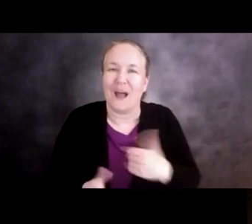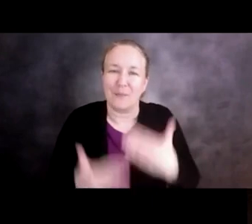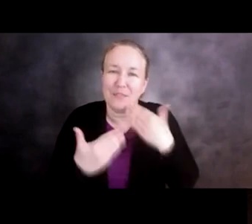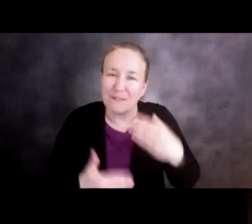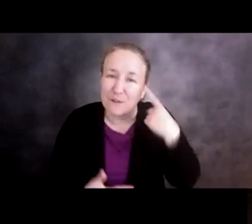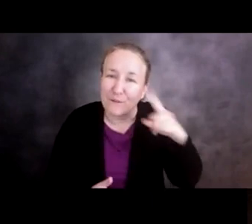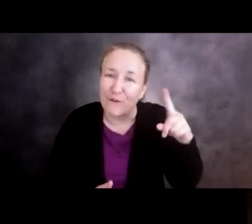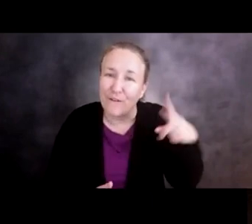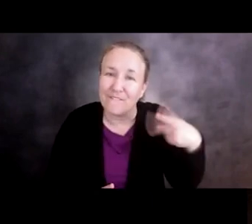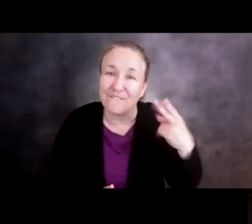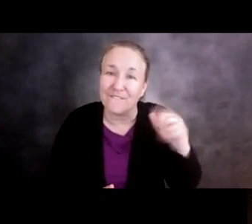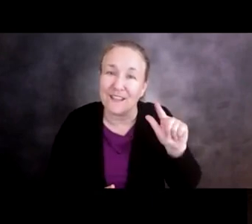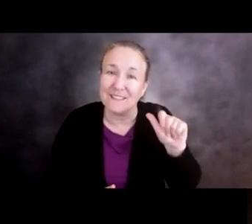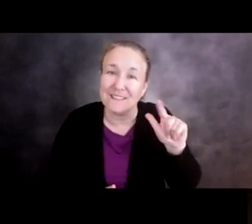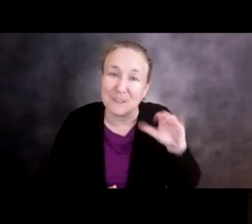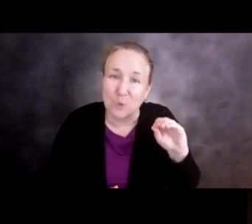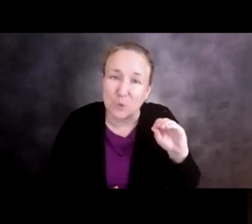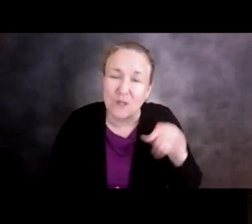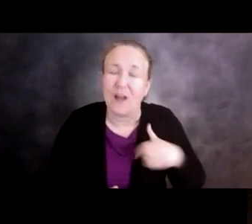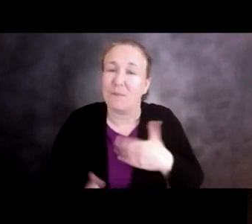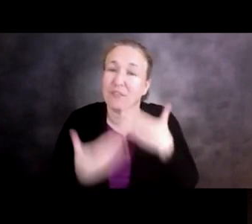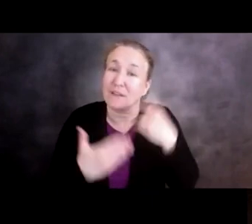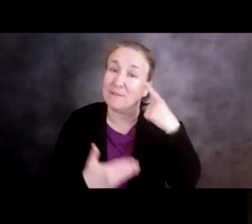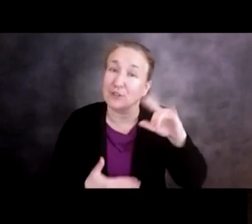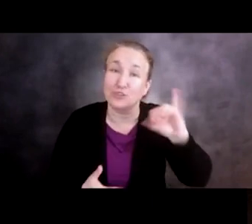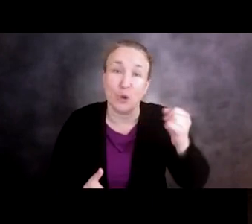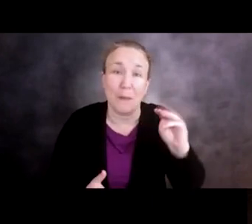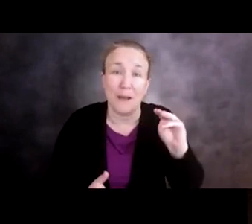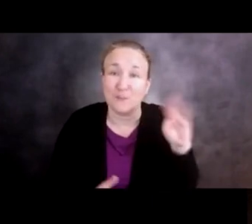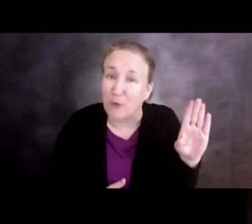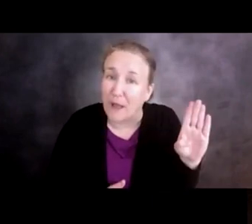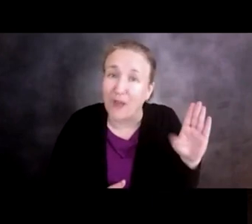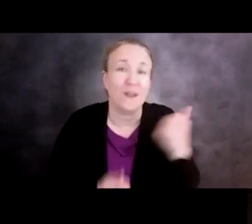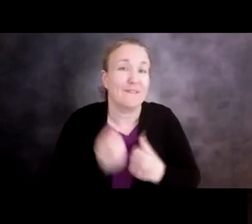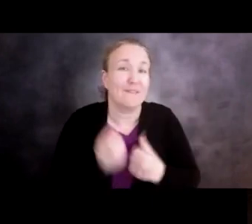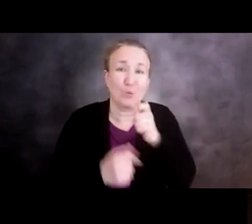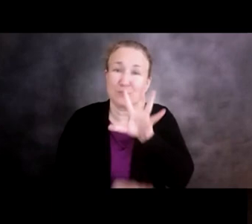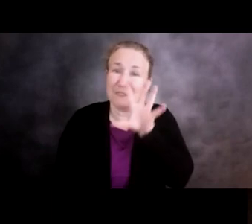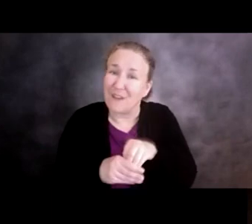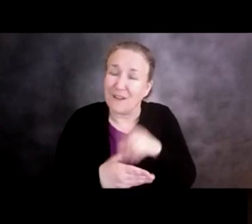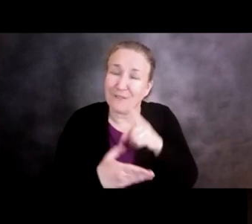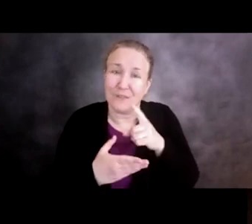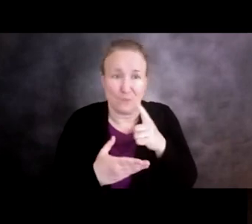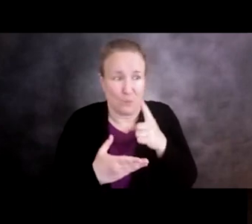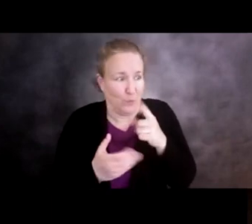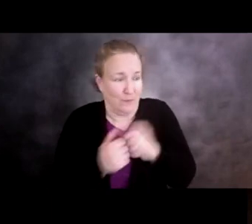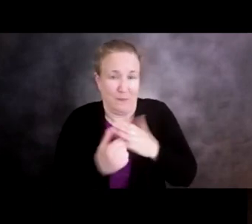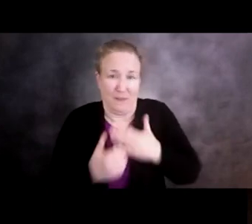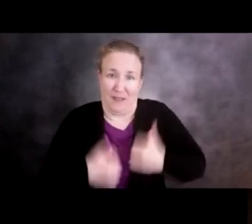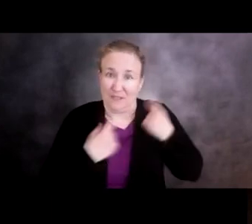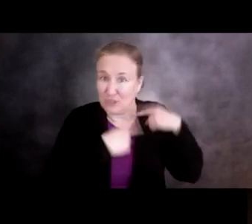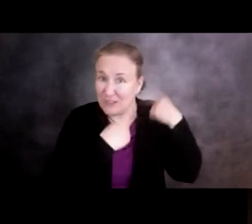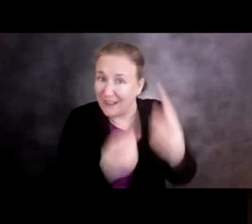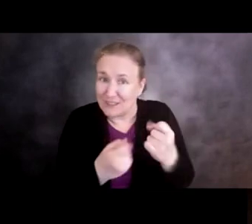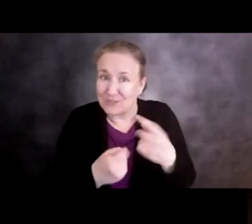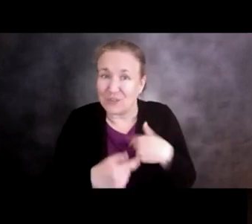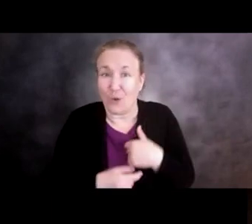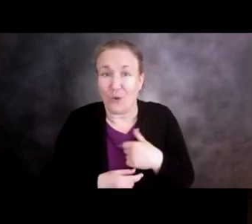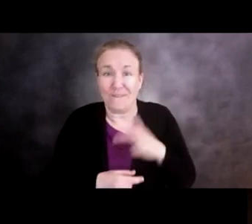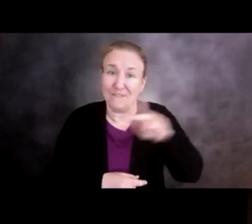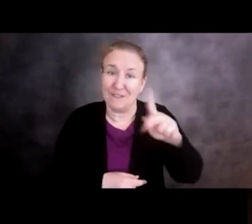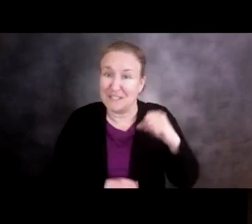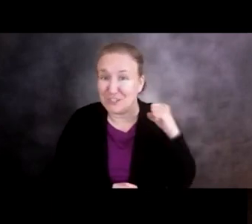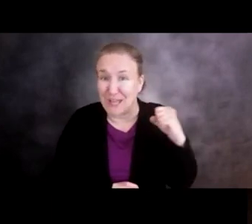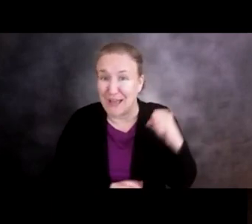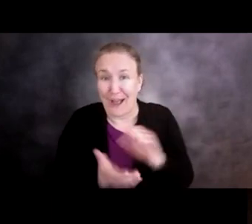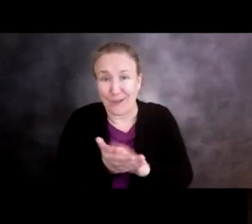Philadanco. So thankful for Joan Myers Brown and everyone that's contributed to where I am today. So shout outs to Philly.